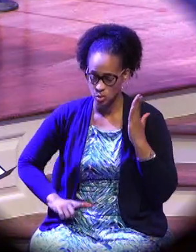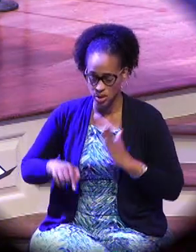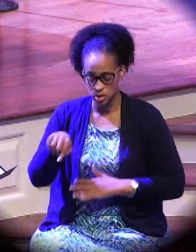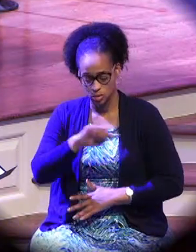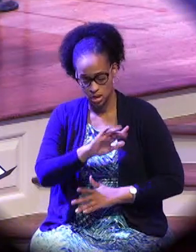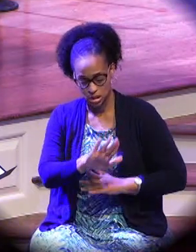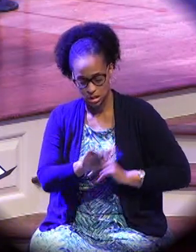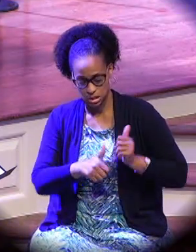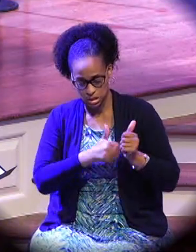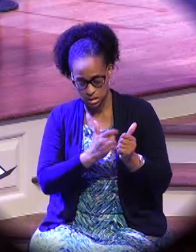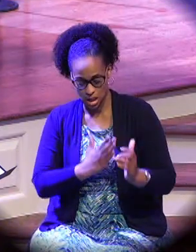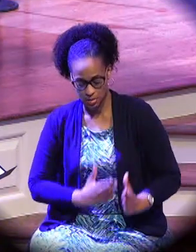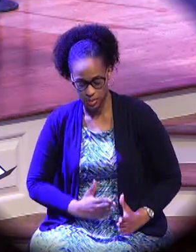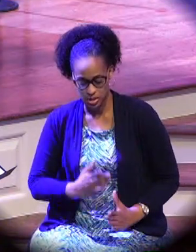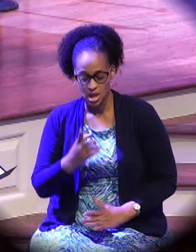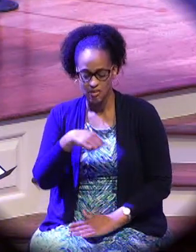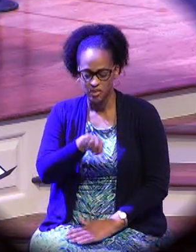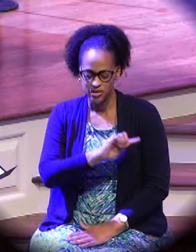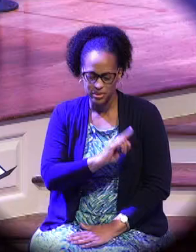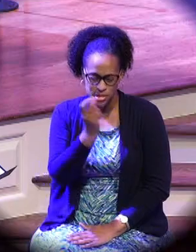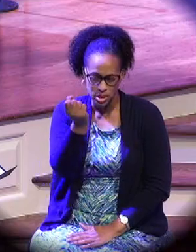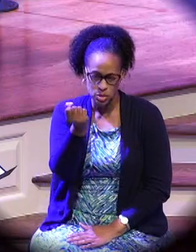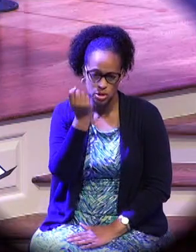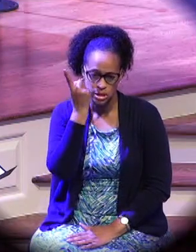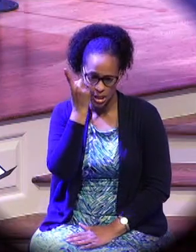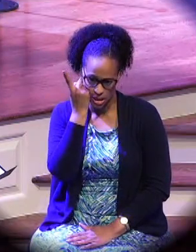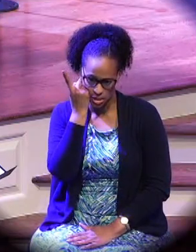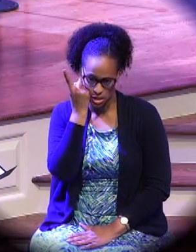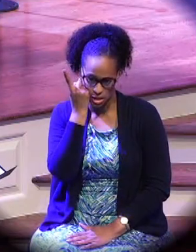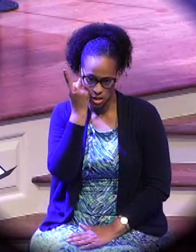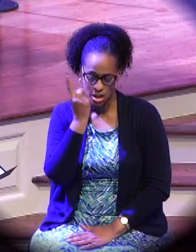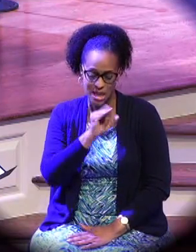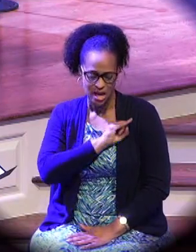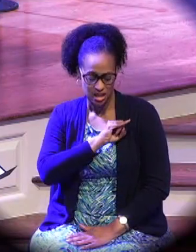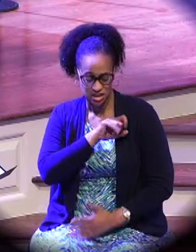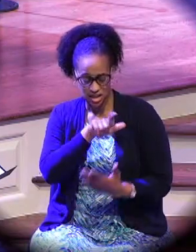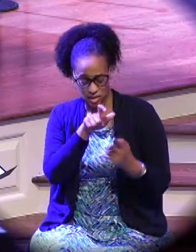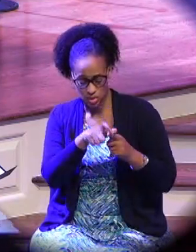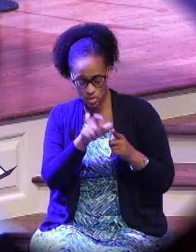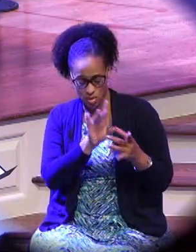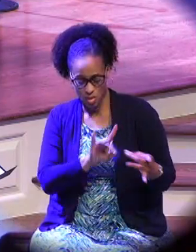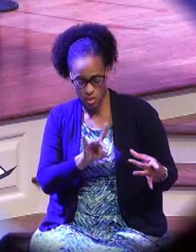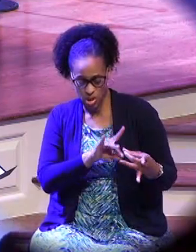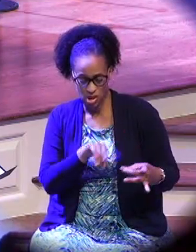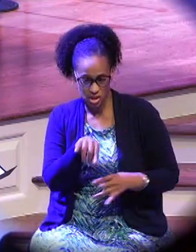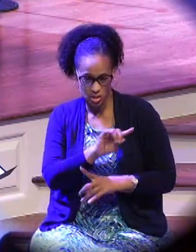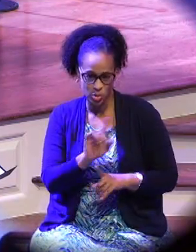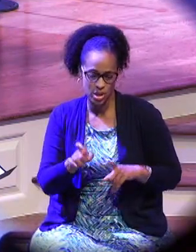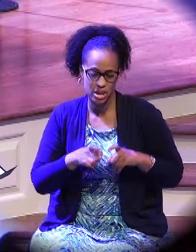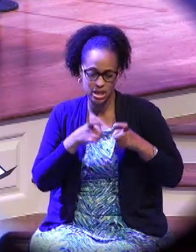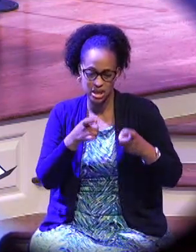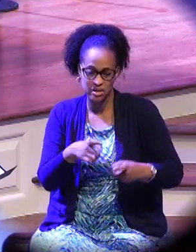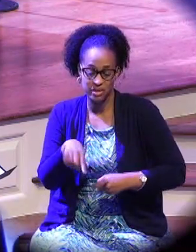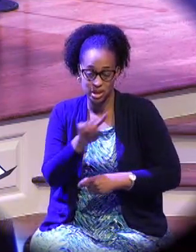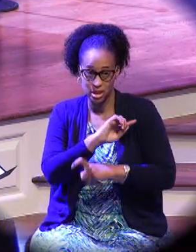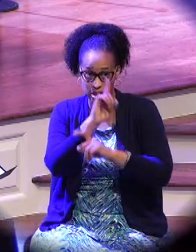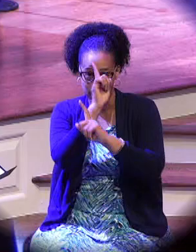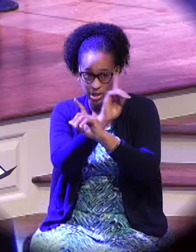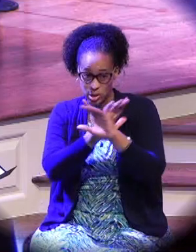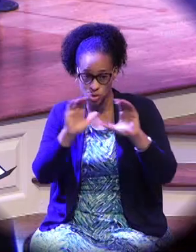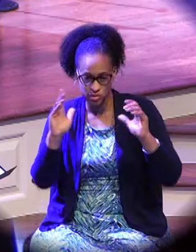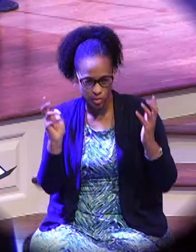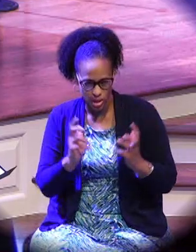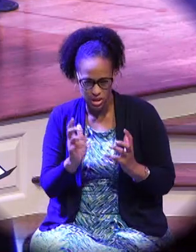disciples for them to understand. Isaiah's words were giving the picture of